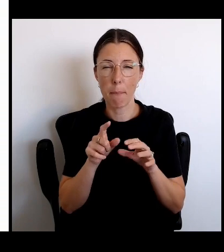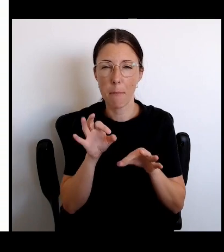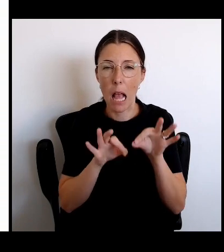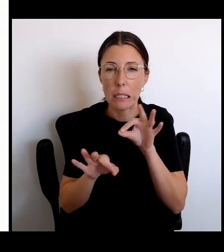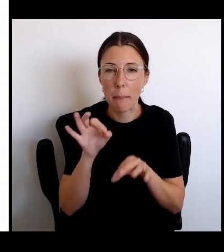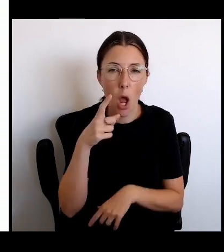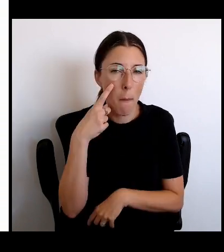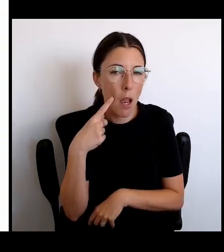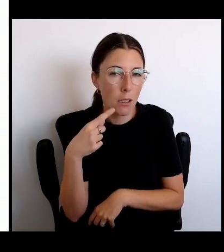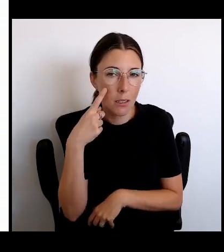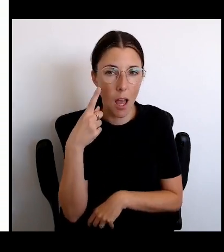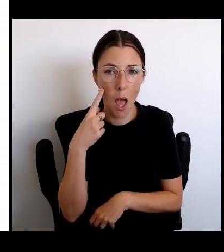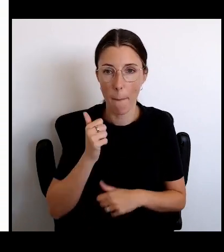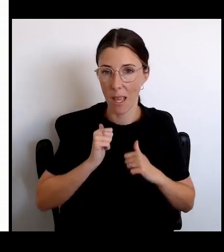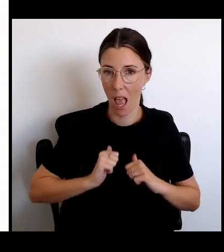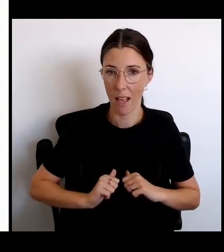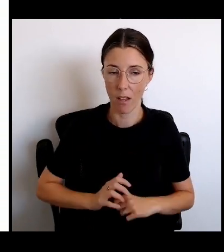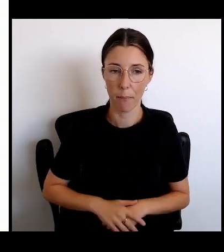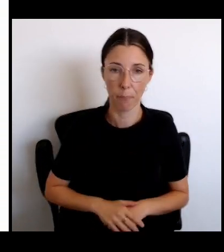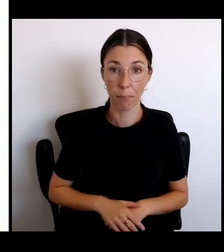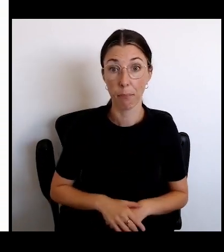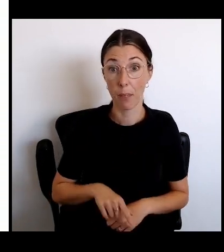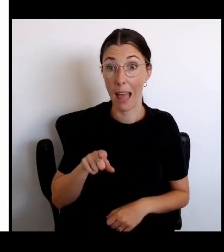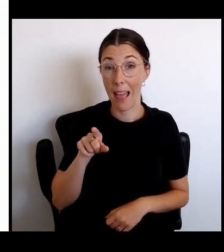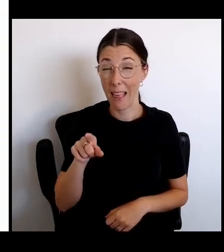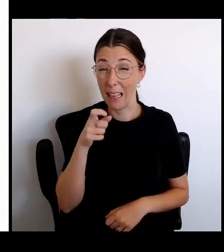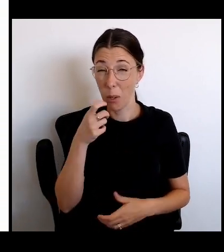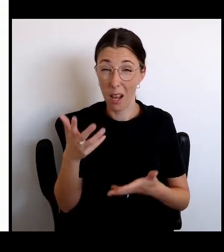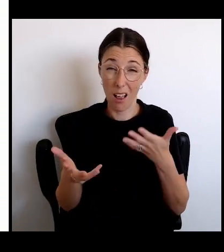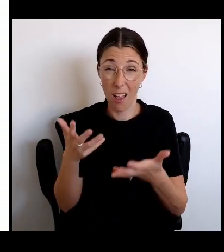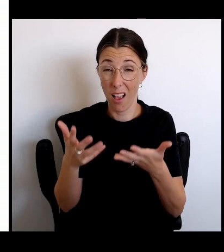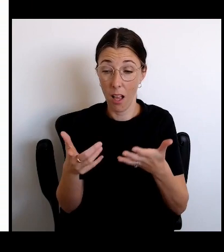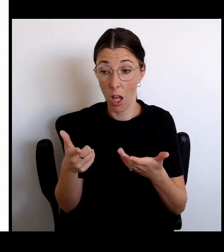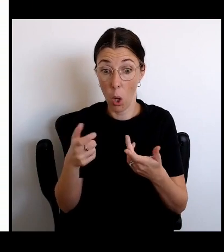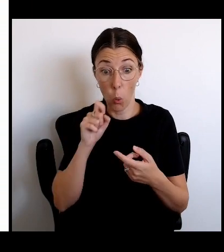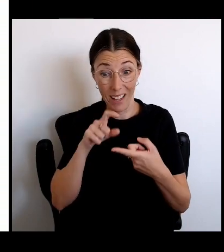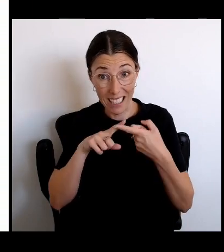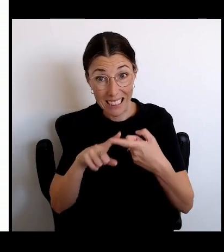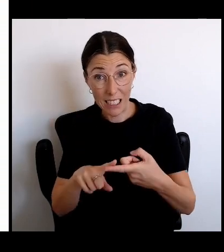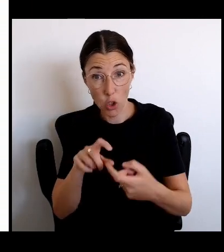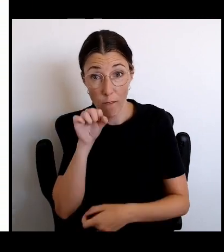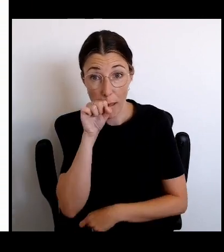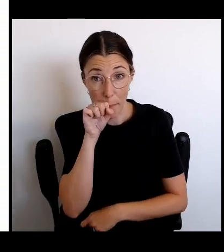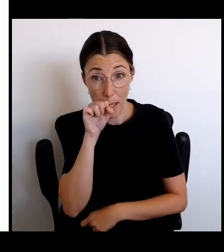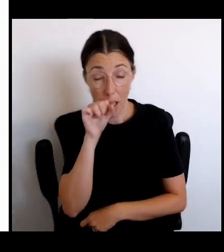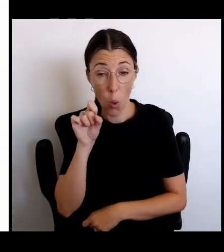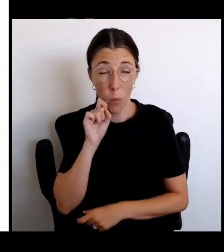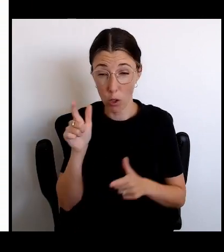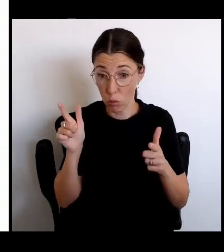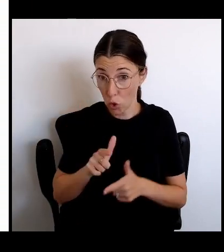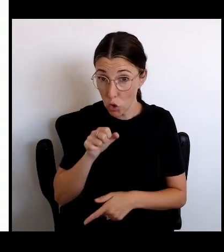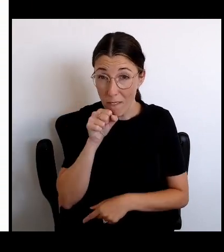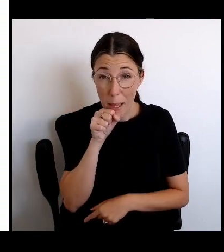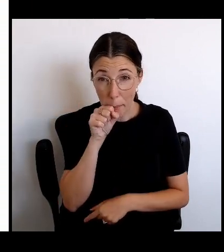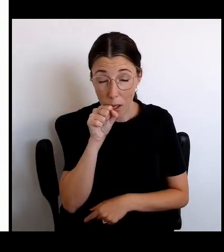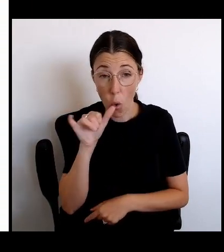divided, concerningly, they're divided in whether they think they're going to continue vaping, whether they're going to cut back in the future or whether they